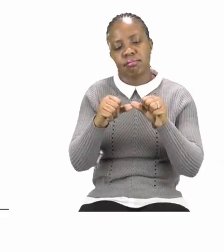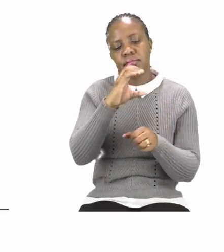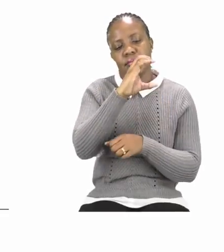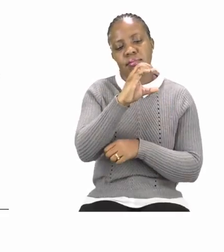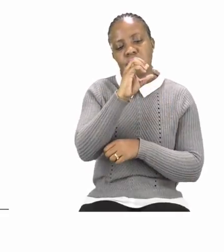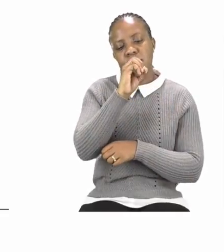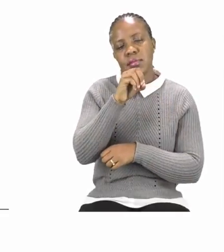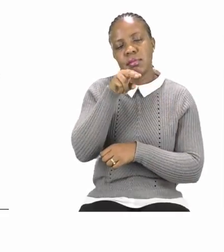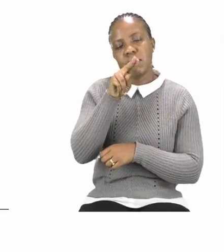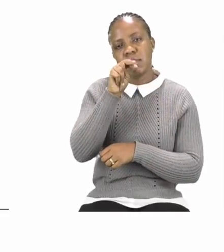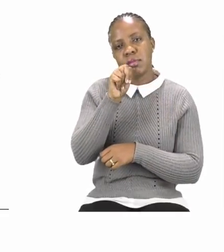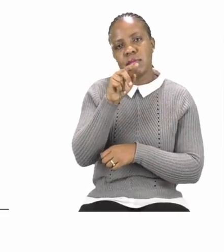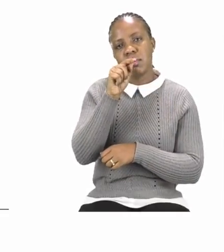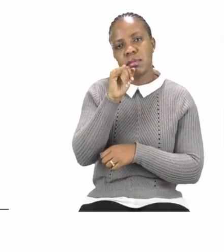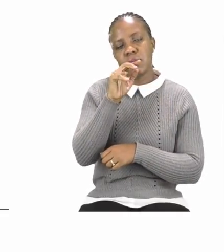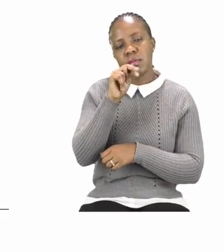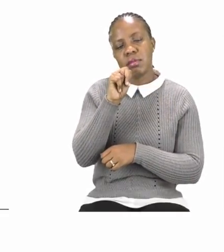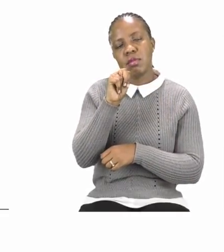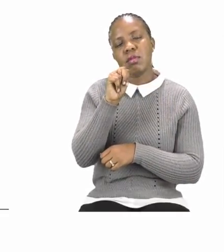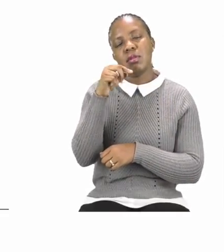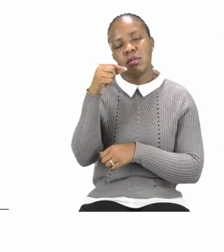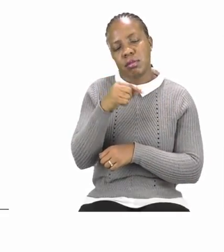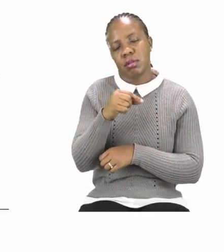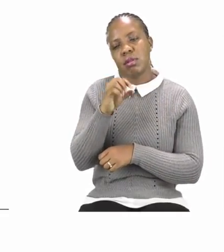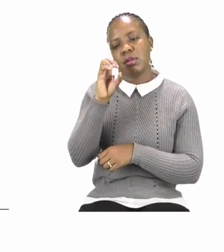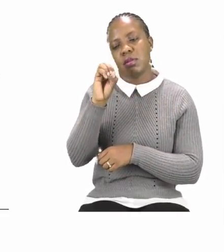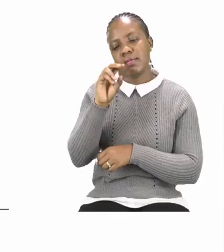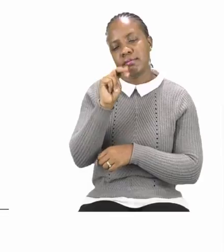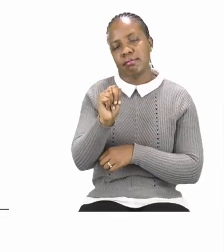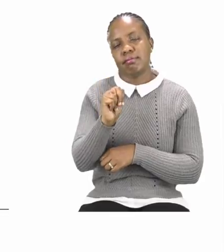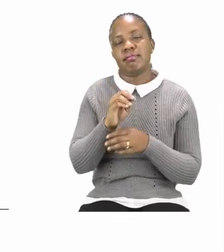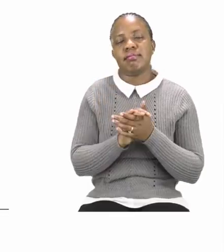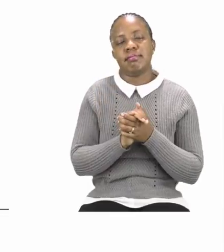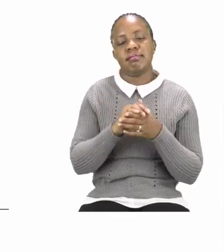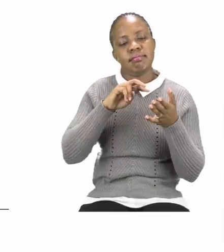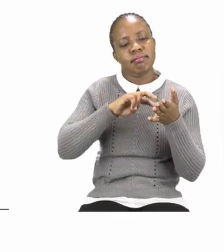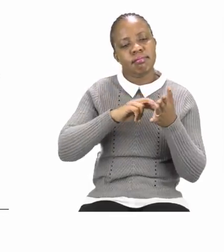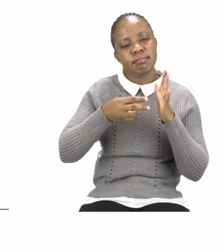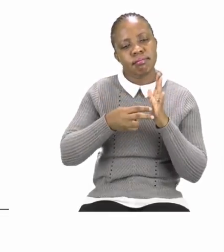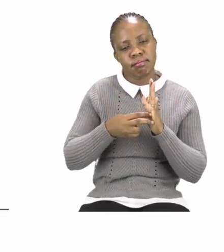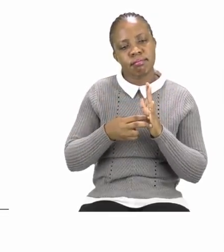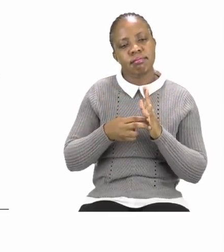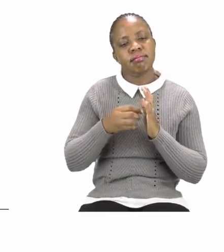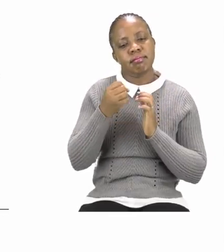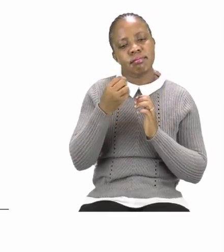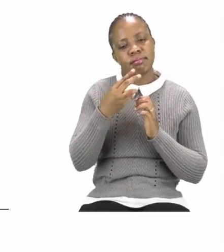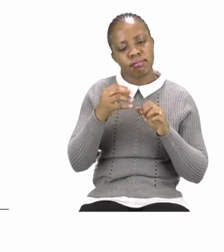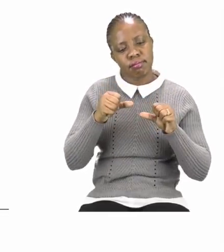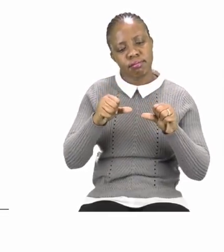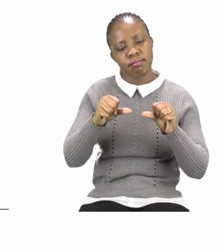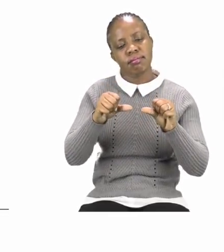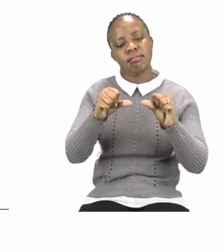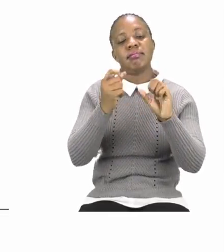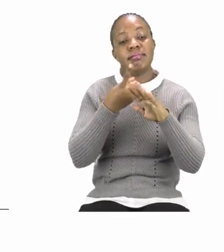Counting on. Now when we count on, that means we are moving forward until we get to the